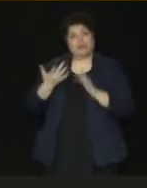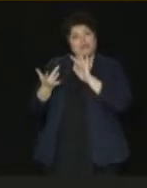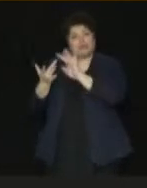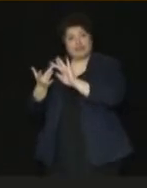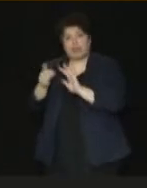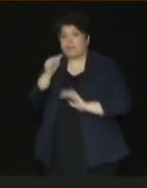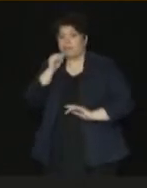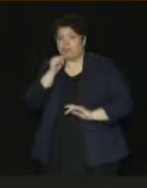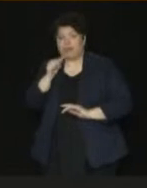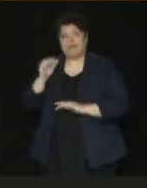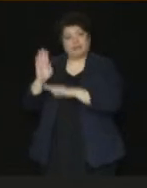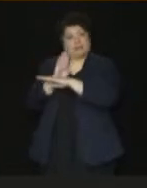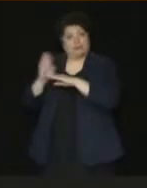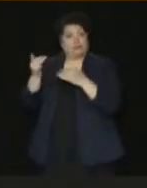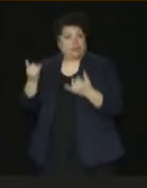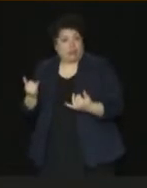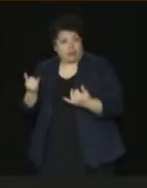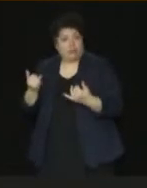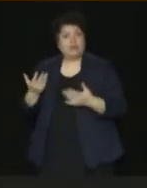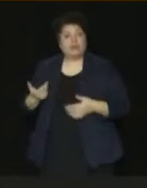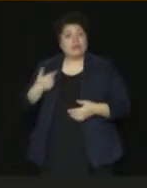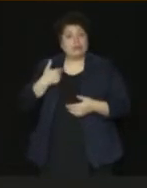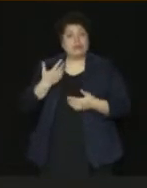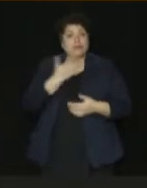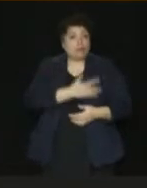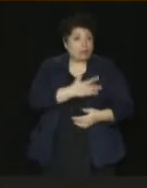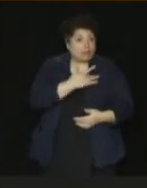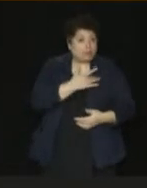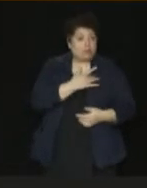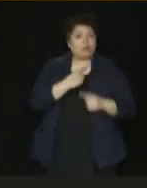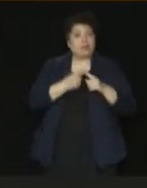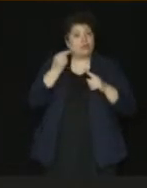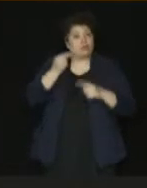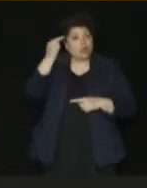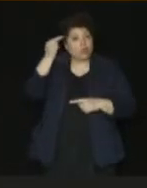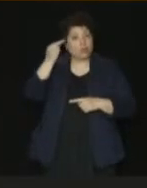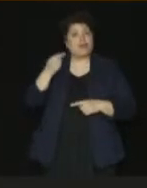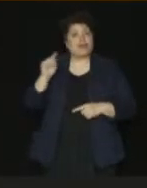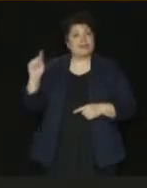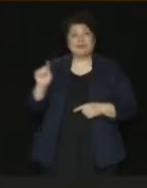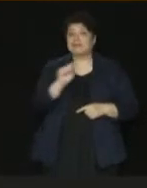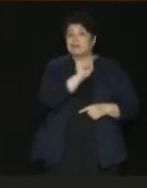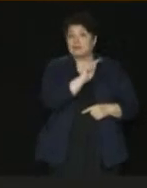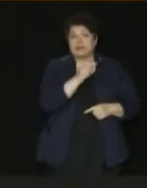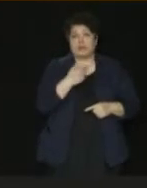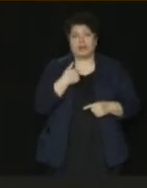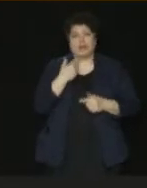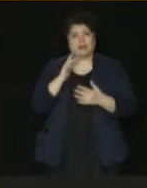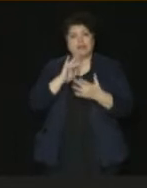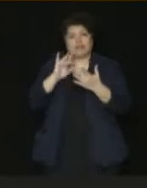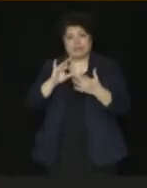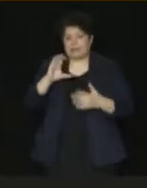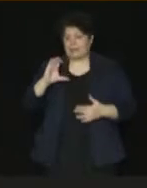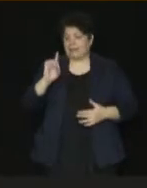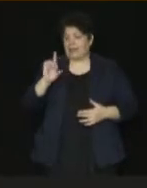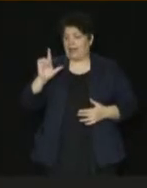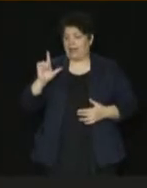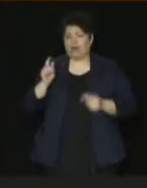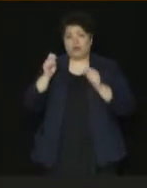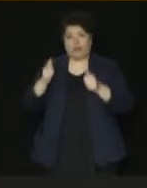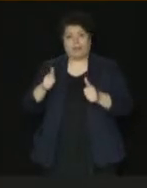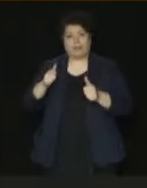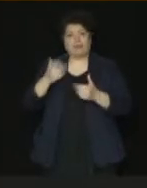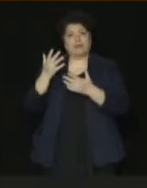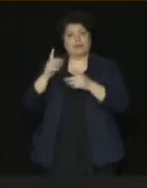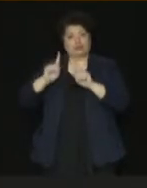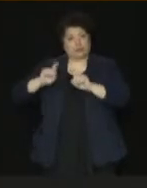sector. Jointly with the provinces and territories, our government is working with CDL Rapid Screening